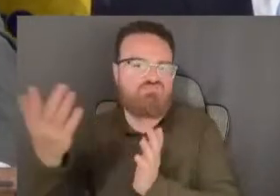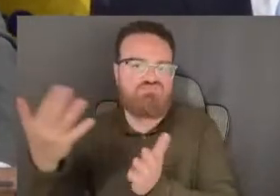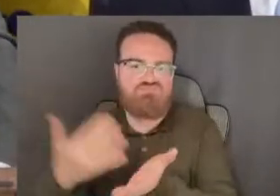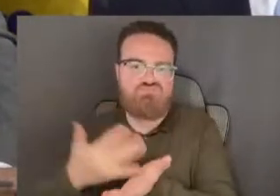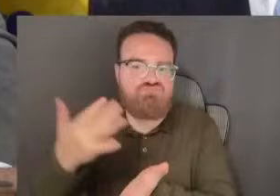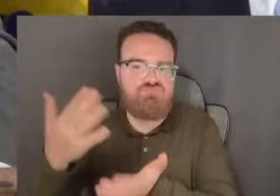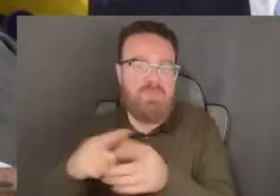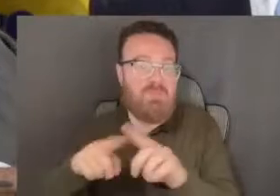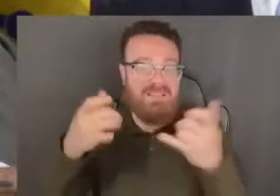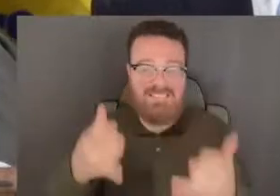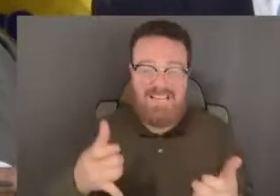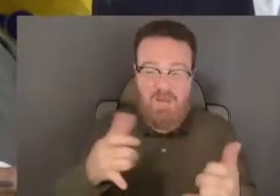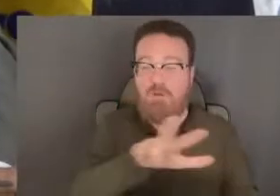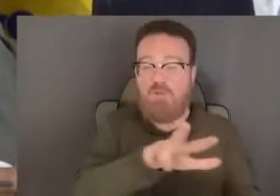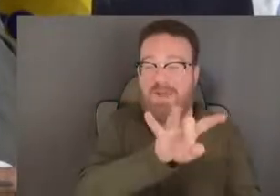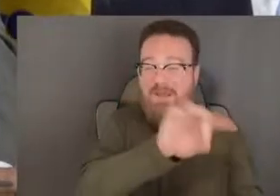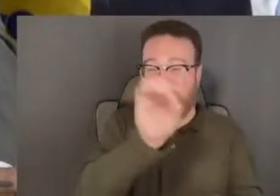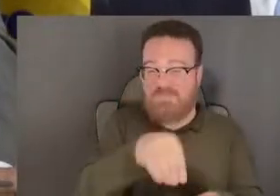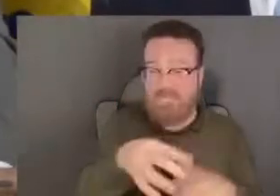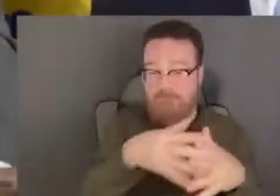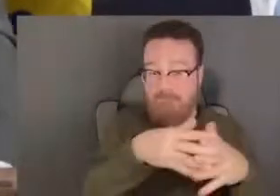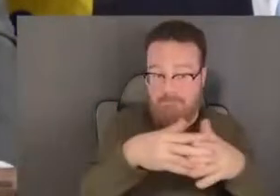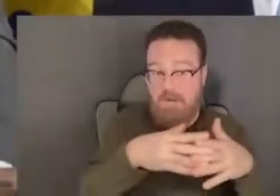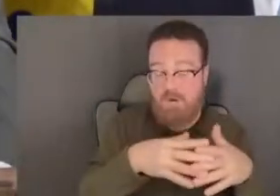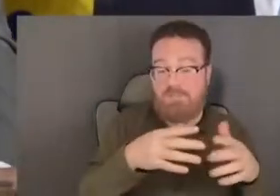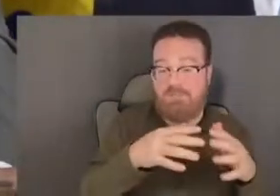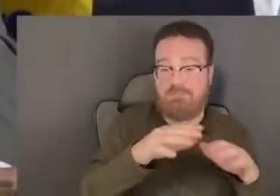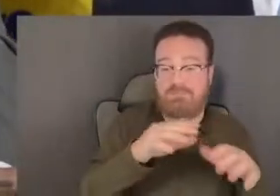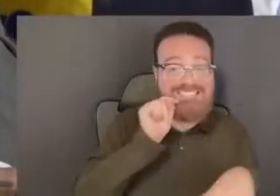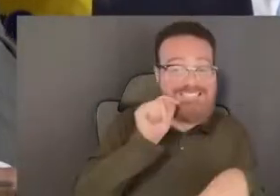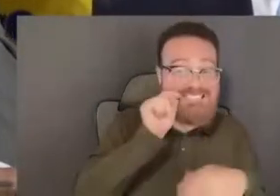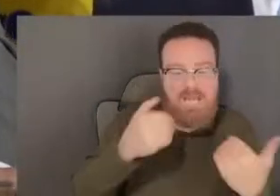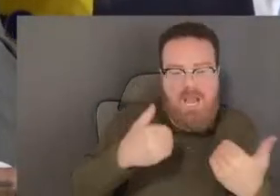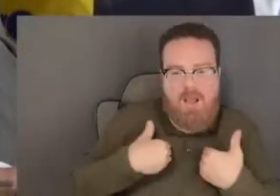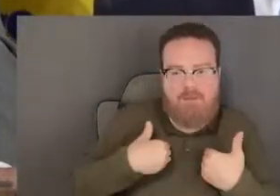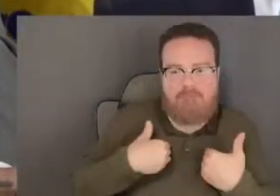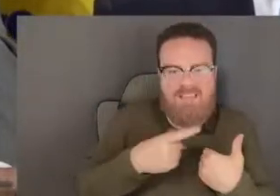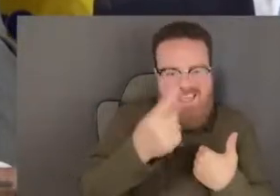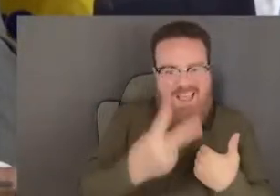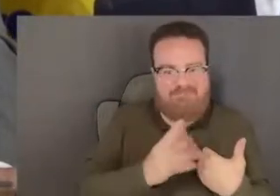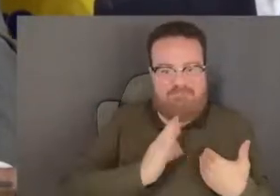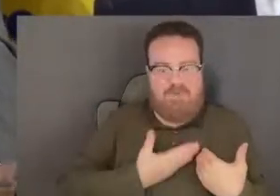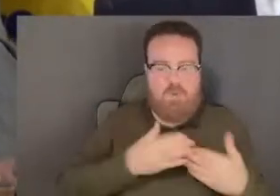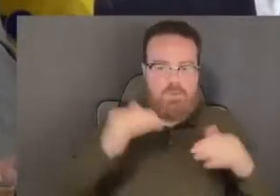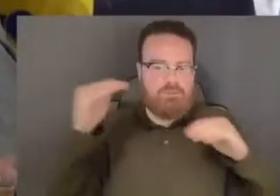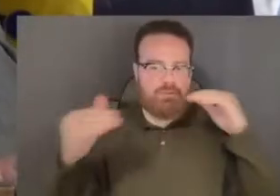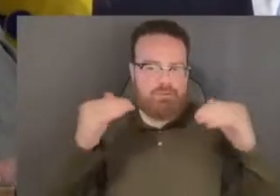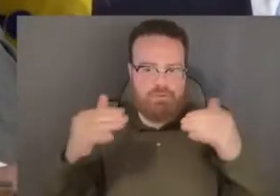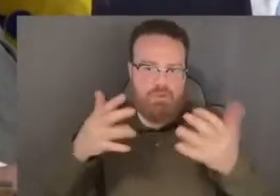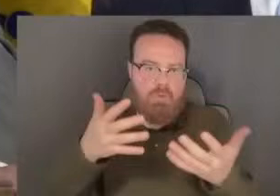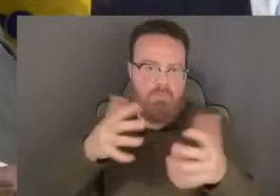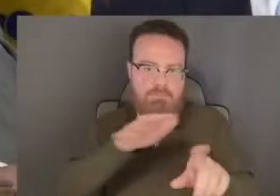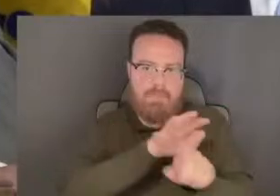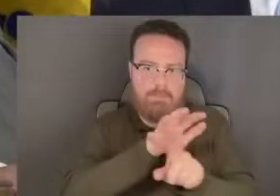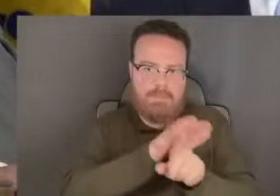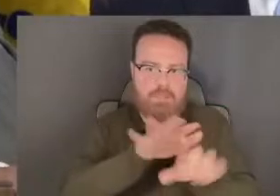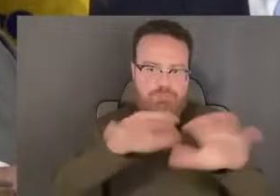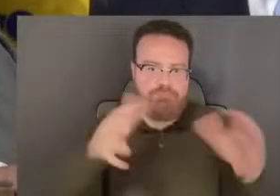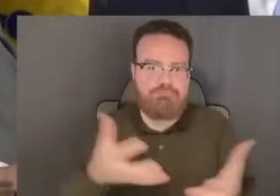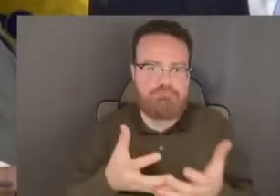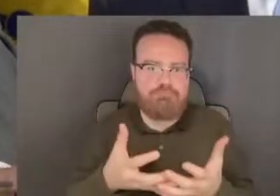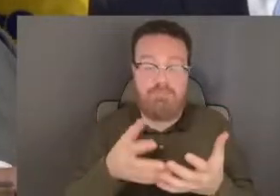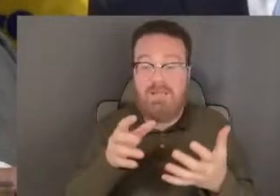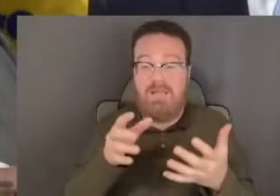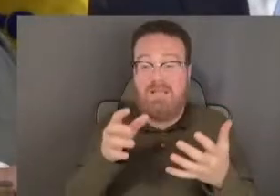NIH, 38% of American teens, half our adult population. This is existential. We